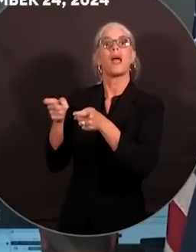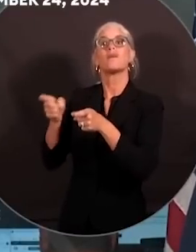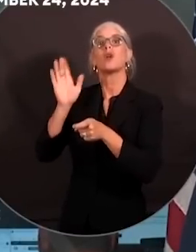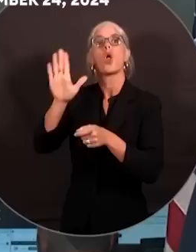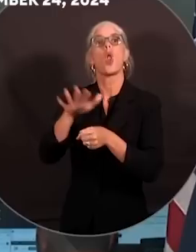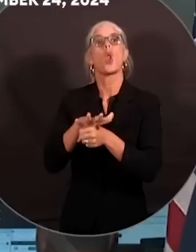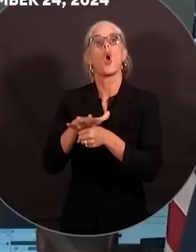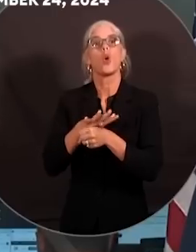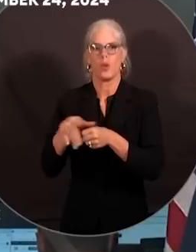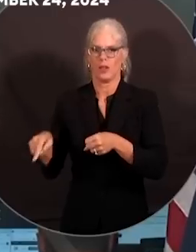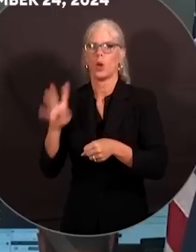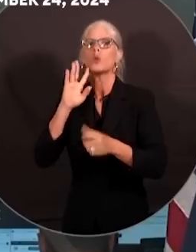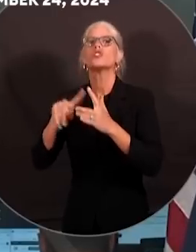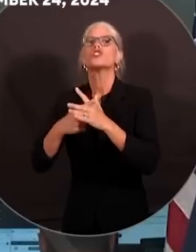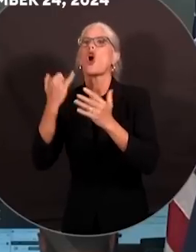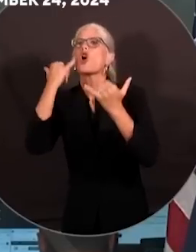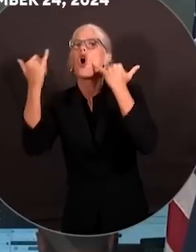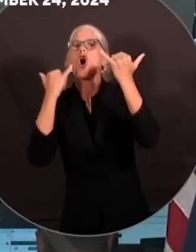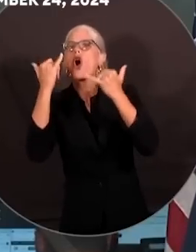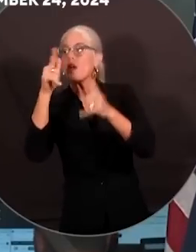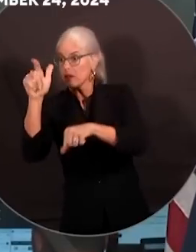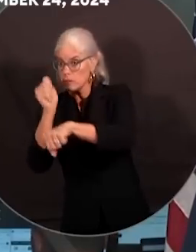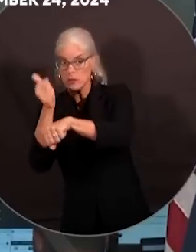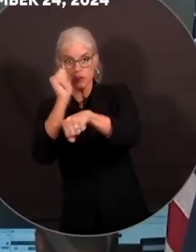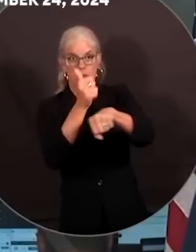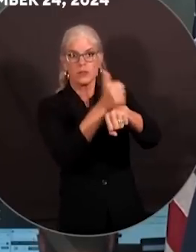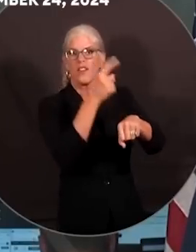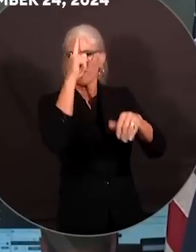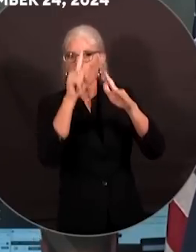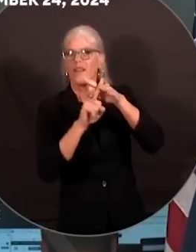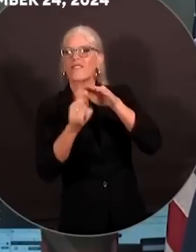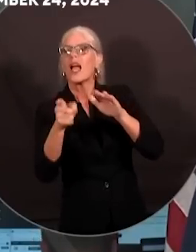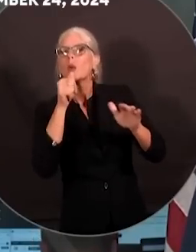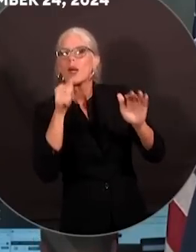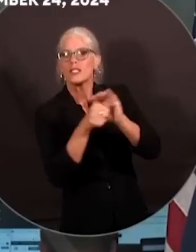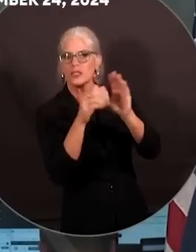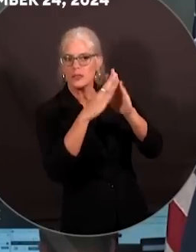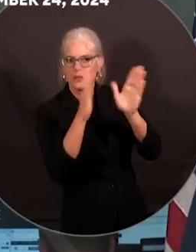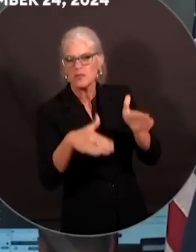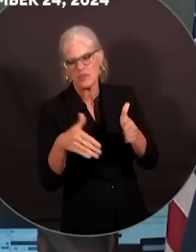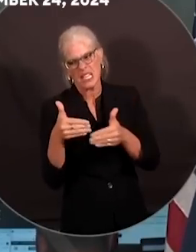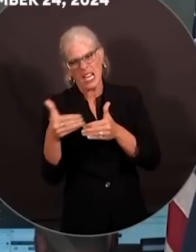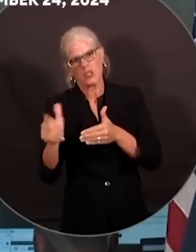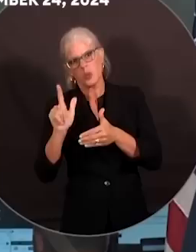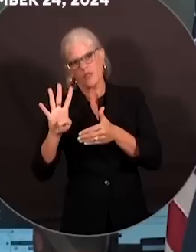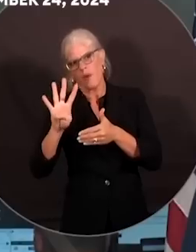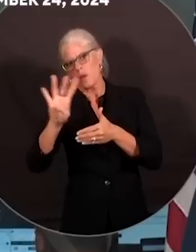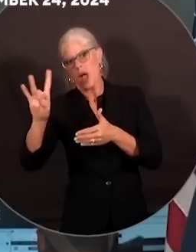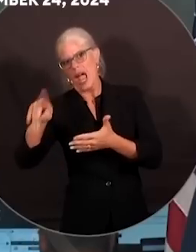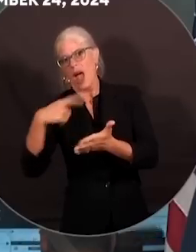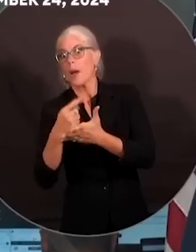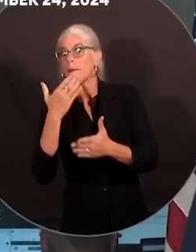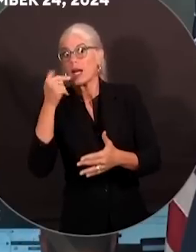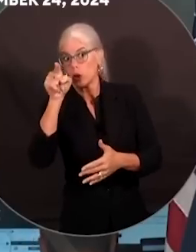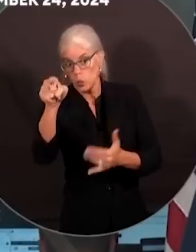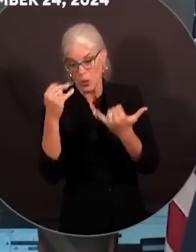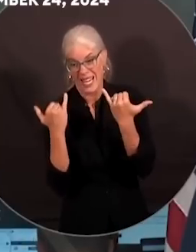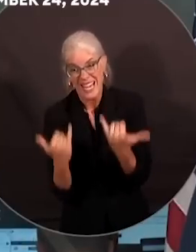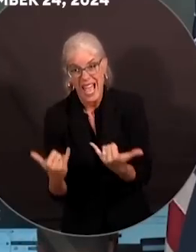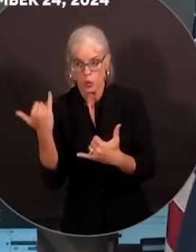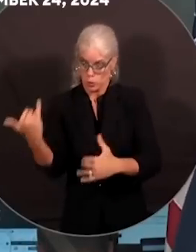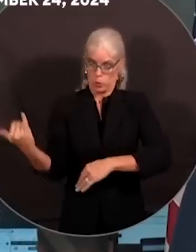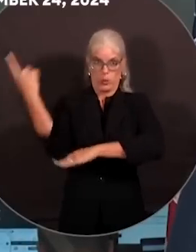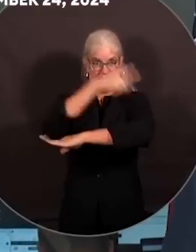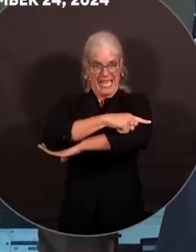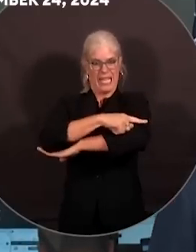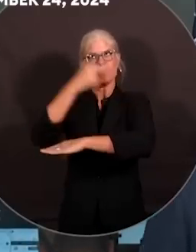calling for evacuations in the next 12 to 24 hours. So make sure you're planning and preparing today. Make sure your entire family knows